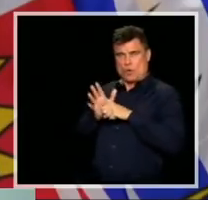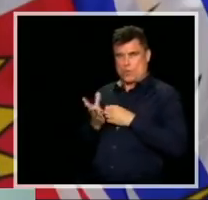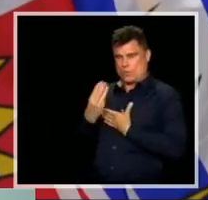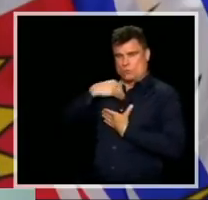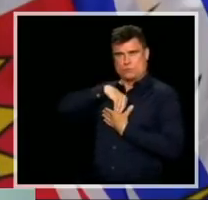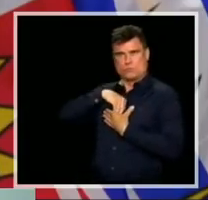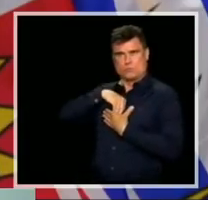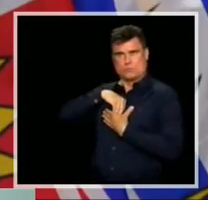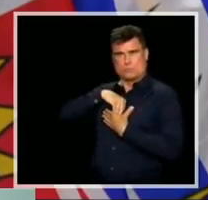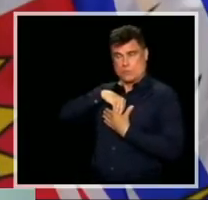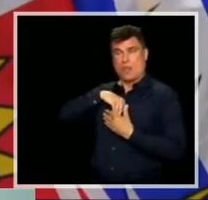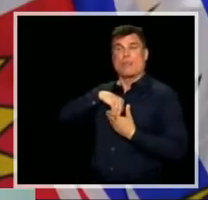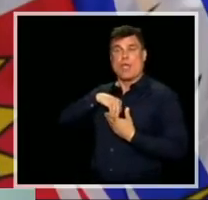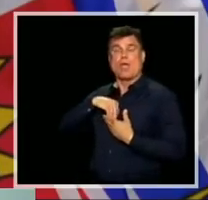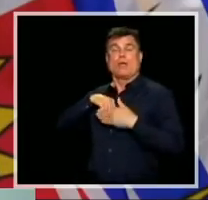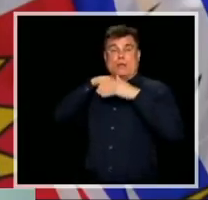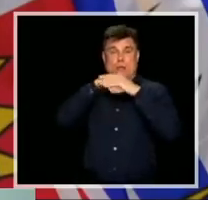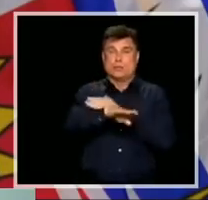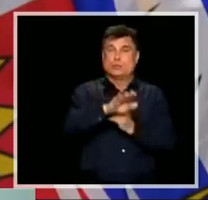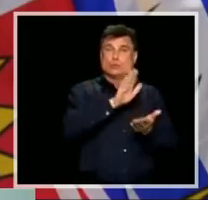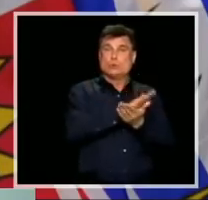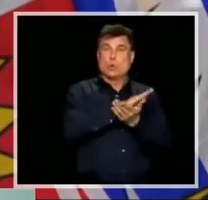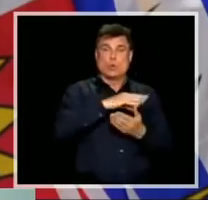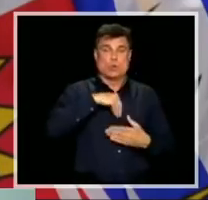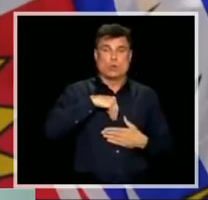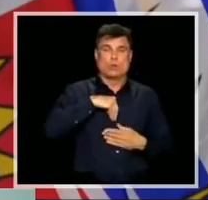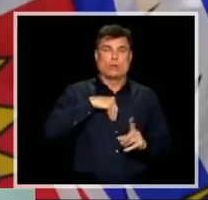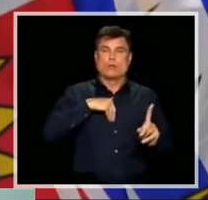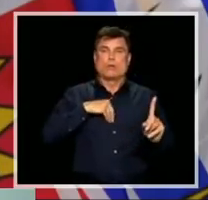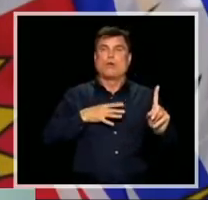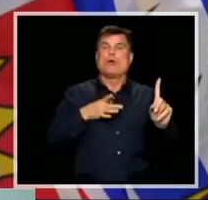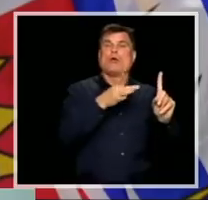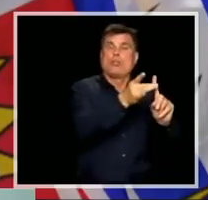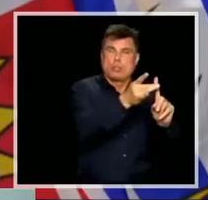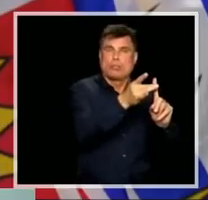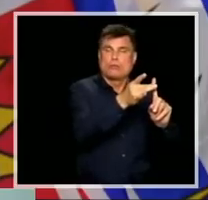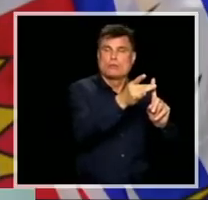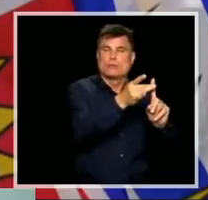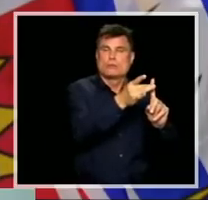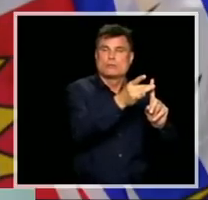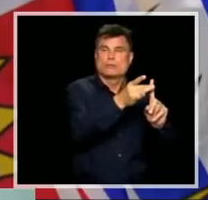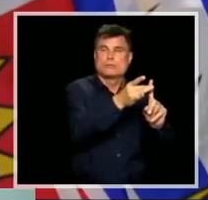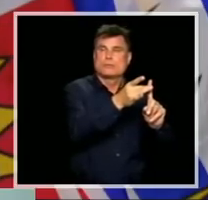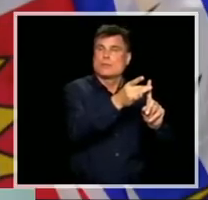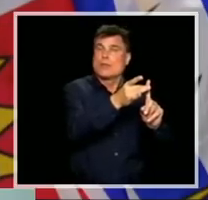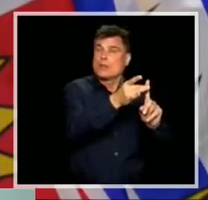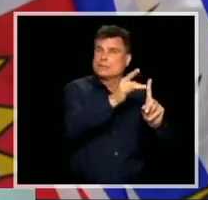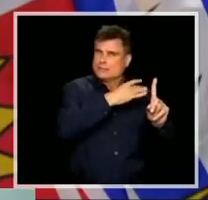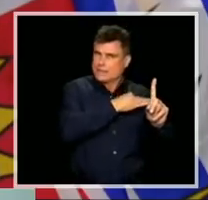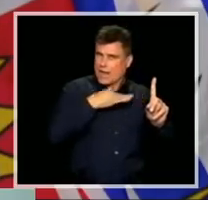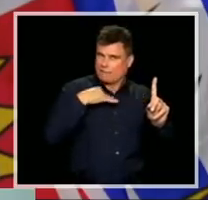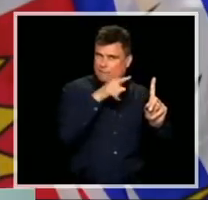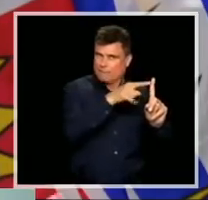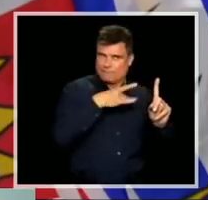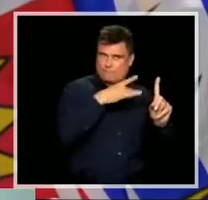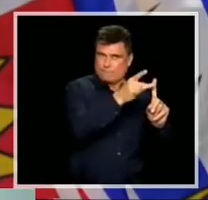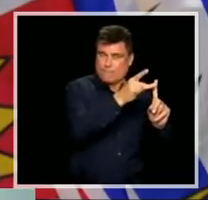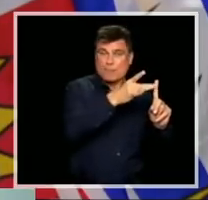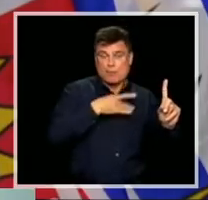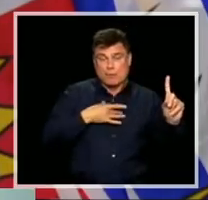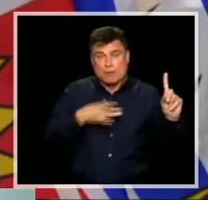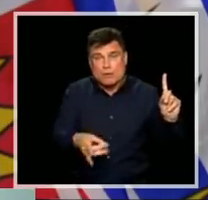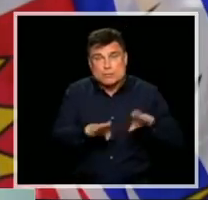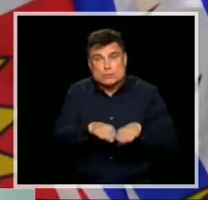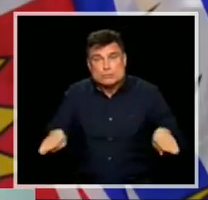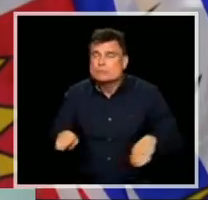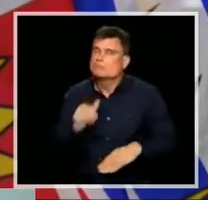very fun days for kids, but it's also going to be a little bit anxiety-provoking for all of us. And we'll need to learn. We're learning the things